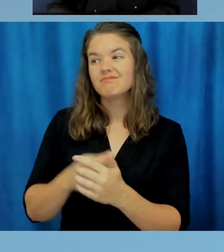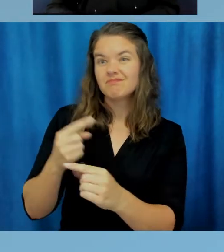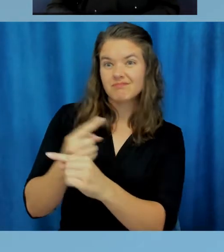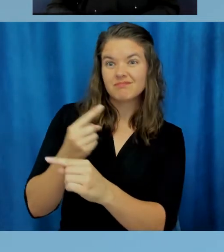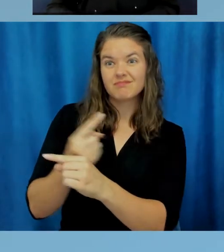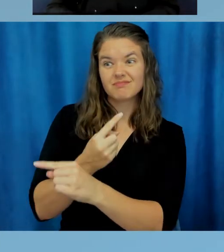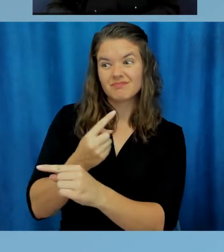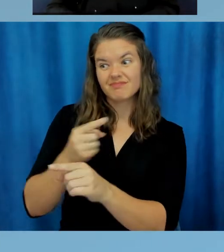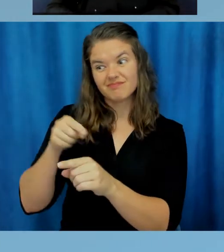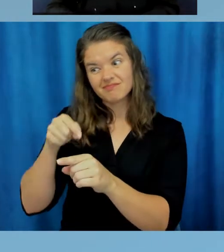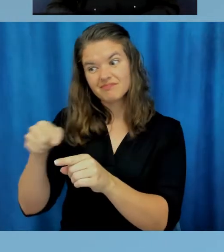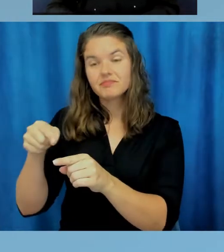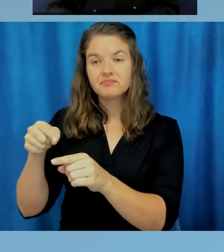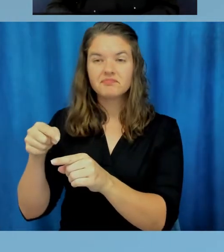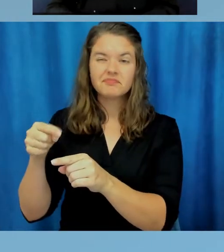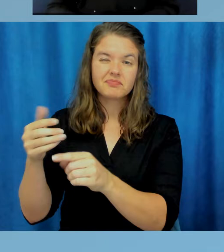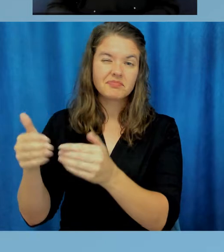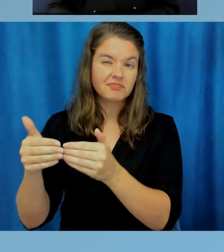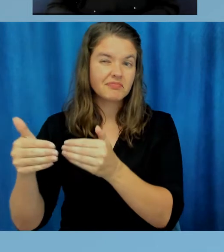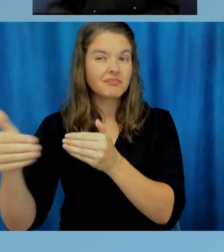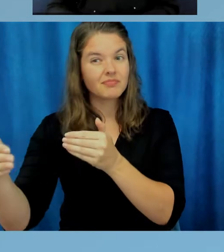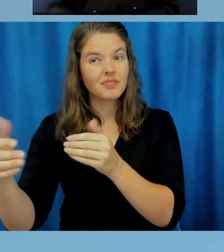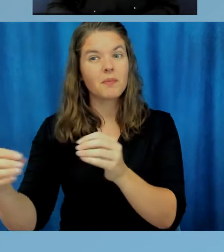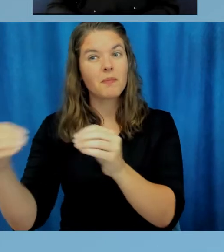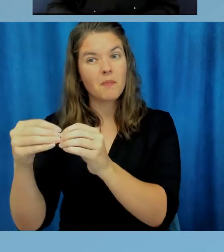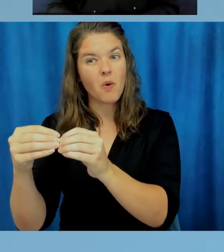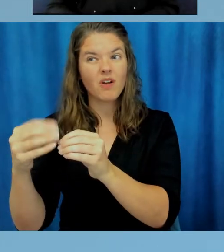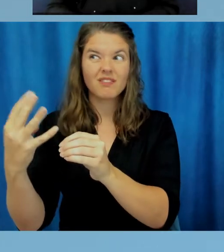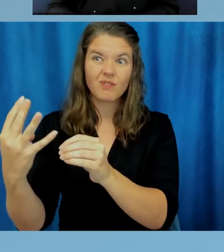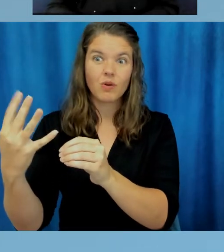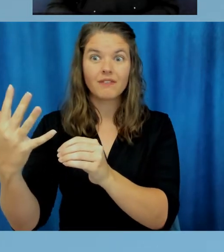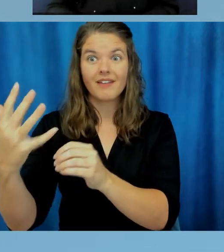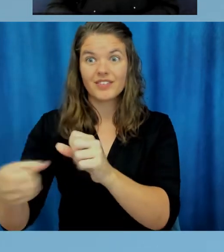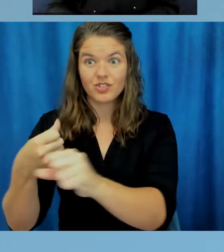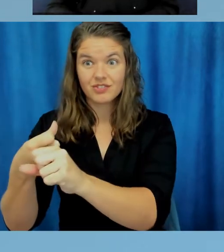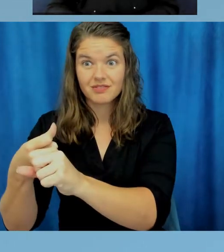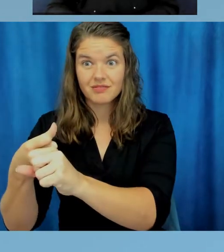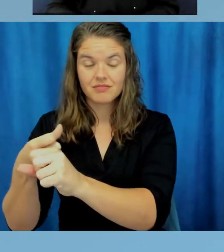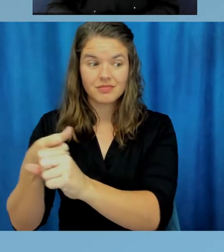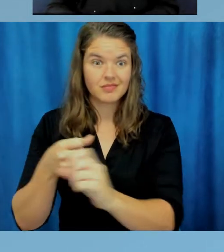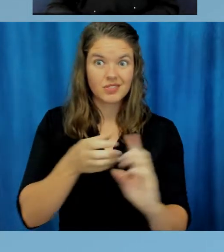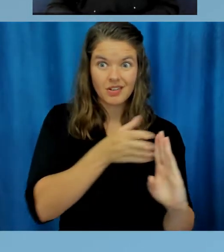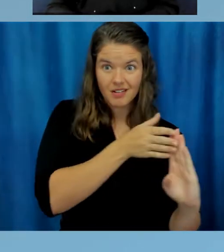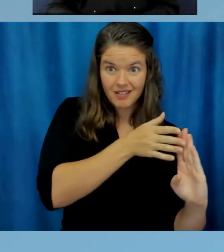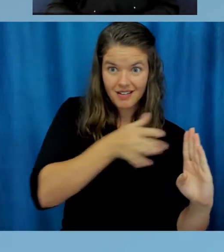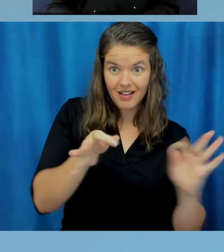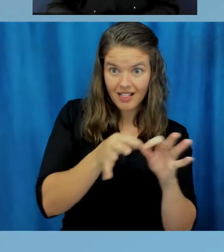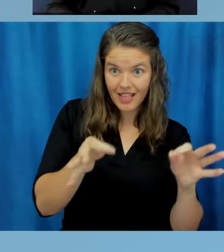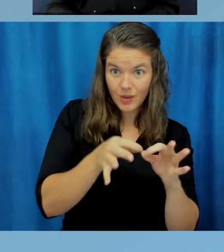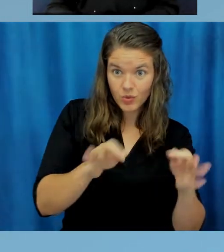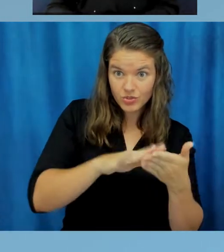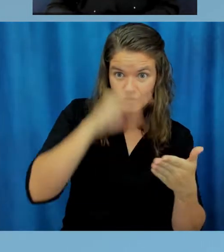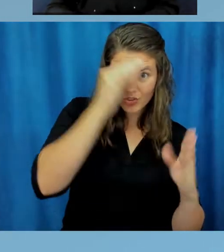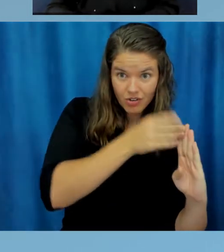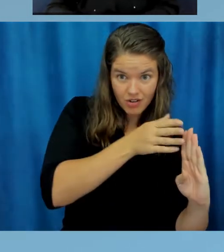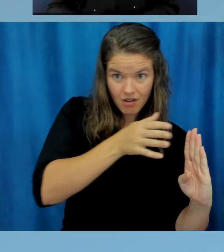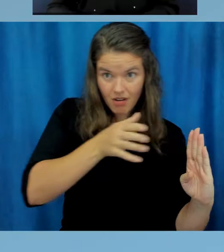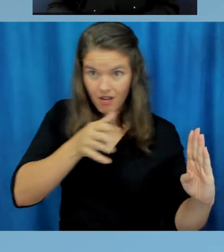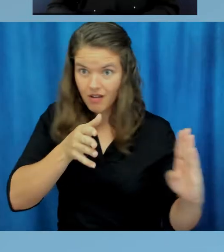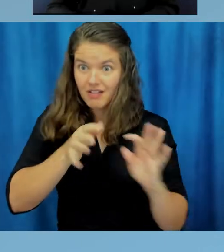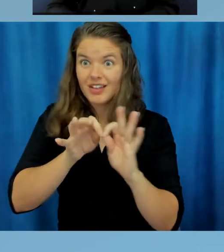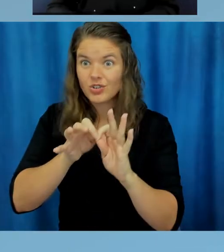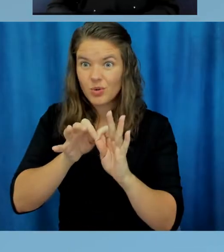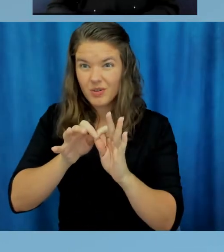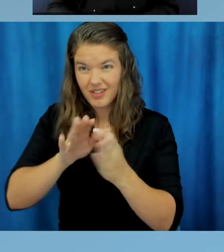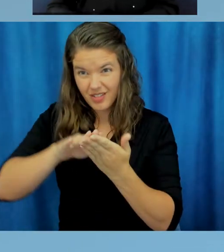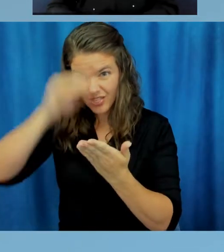That usually takes about another 4 or 5 years. So combined between learning the language and learning the skill